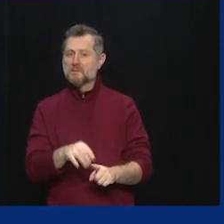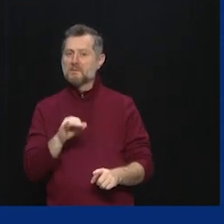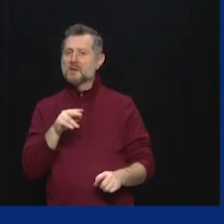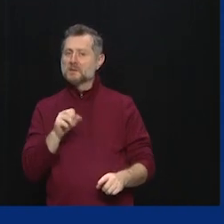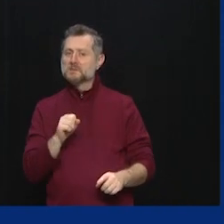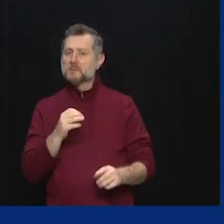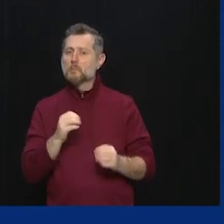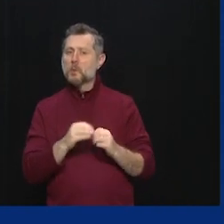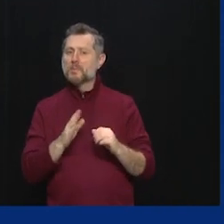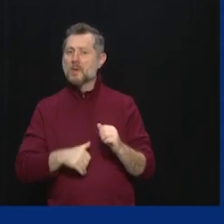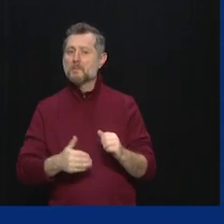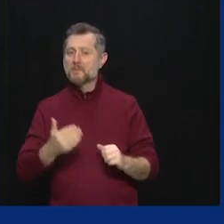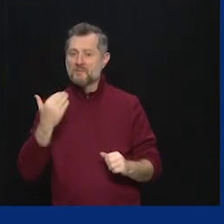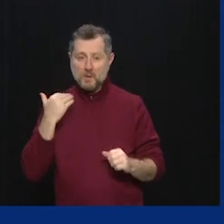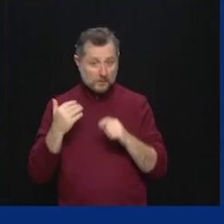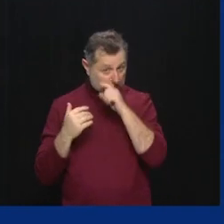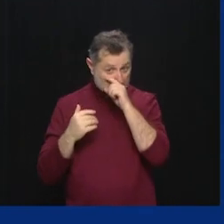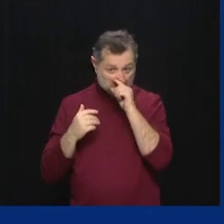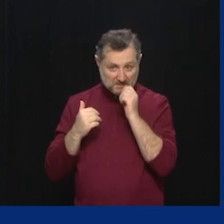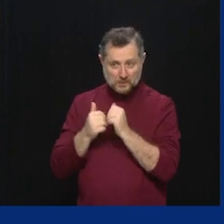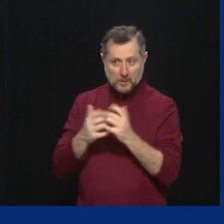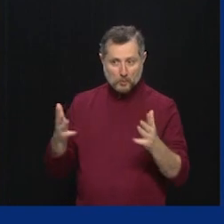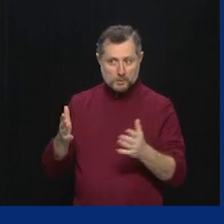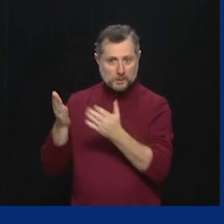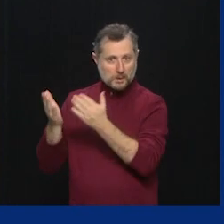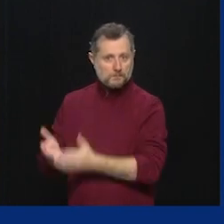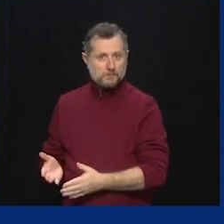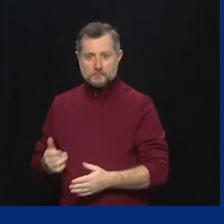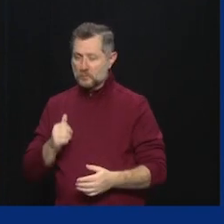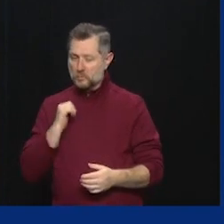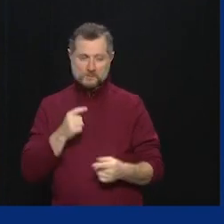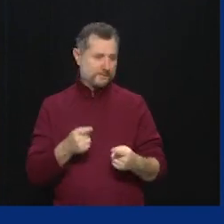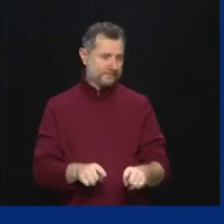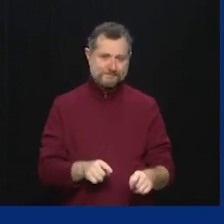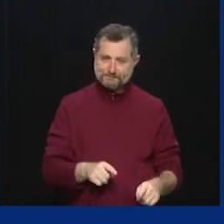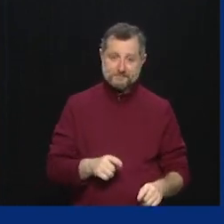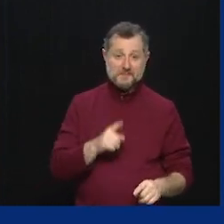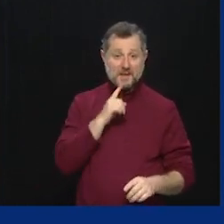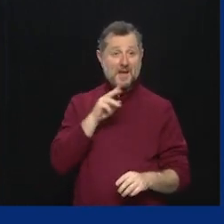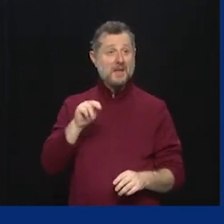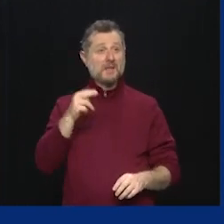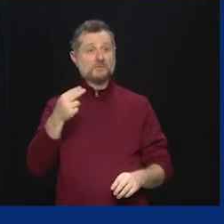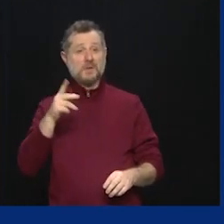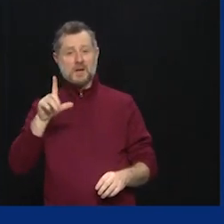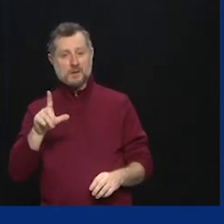him that wouldn't have happened. The NHL Commissioner, Gary Bettman.